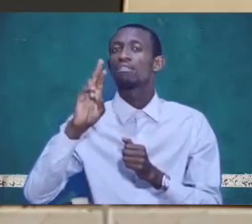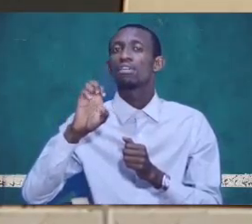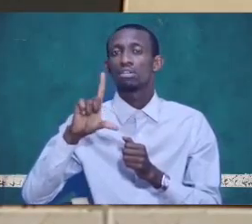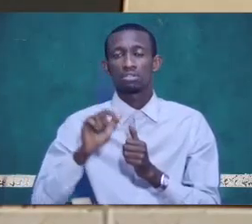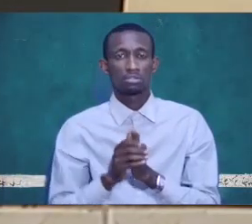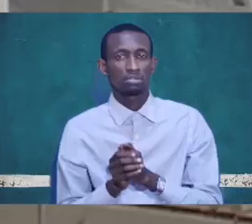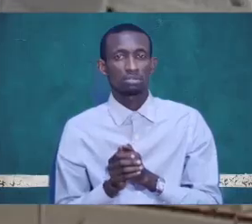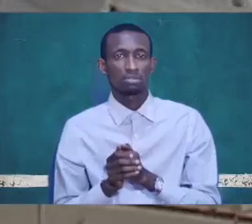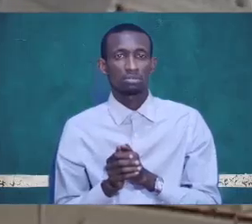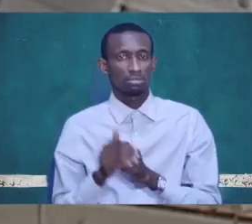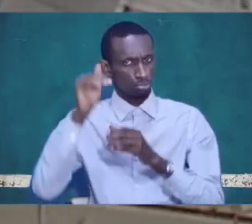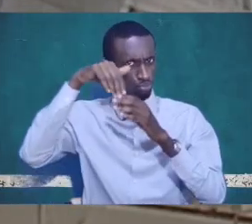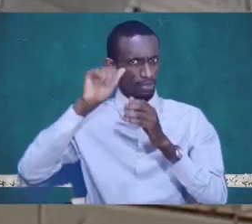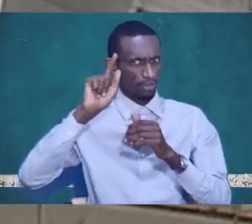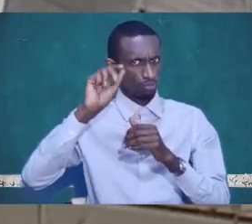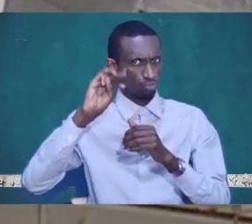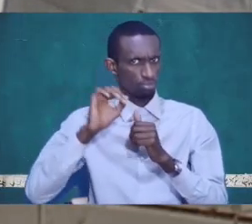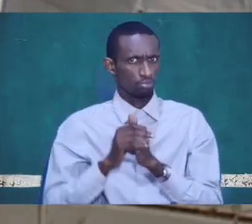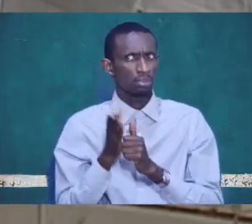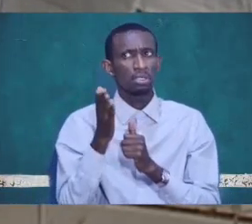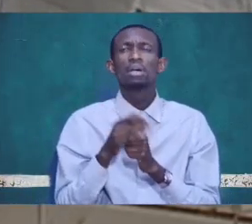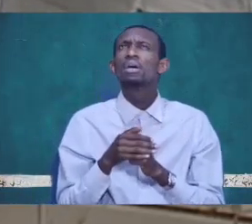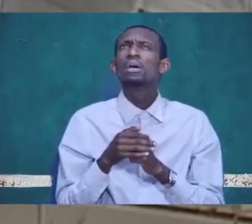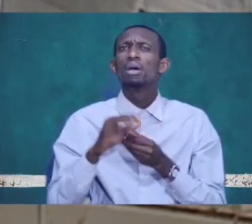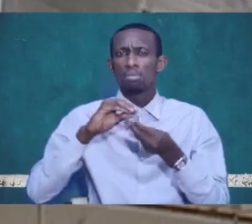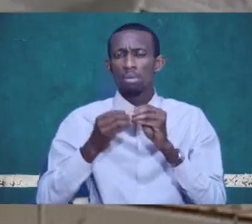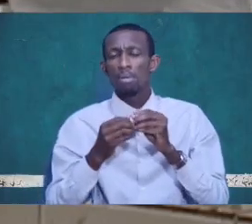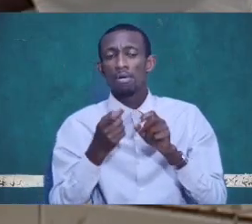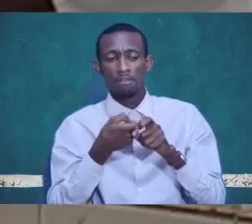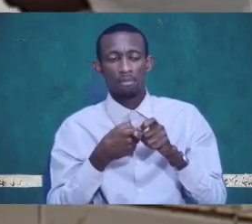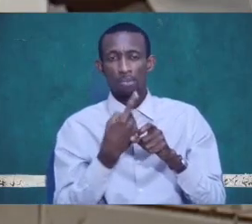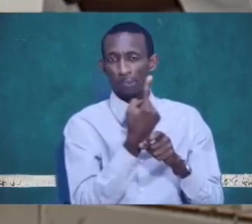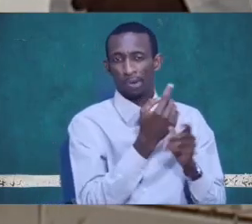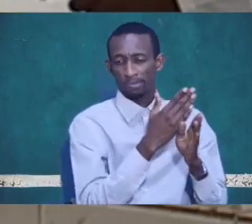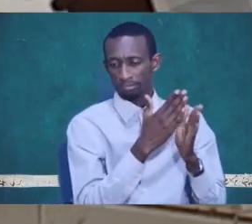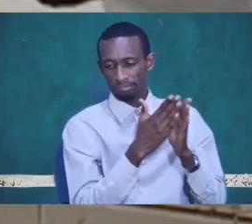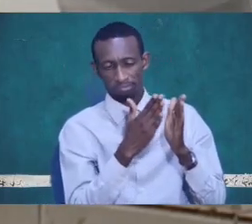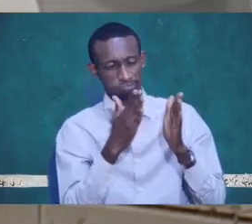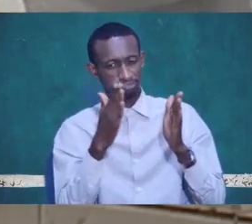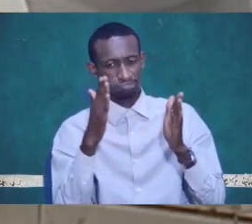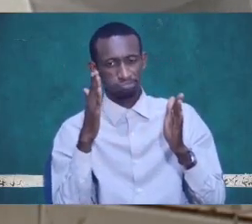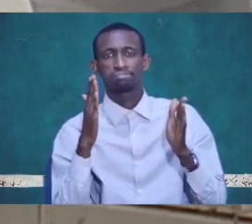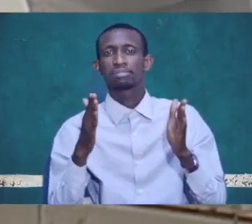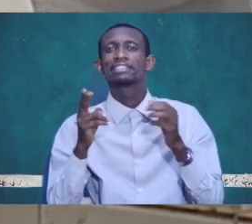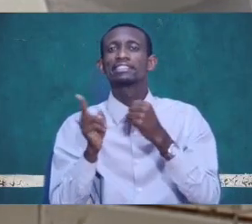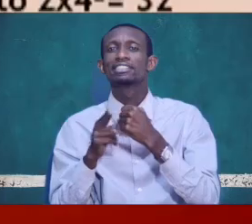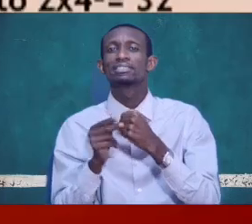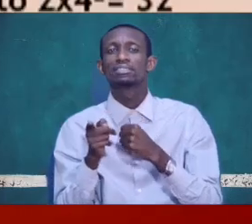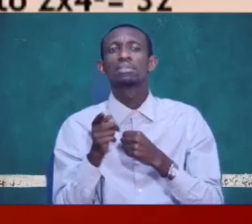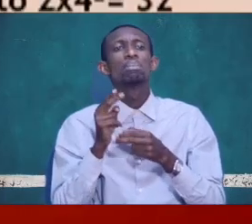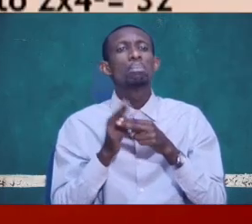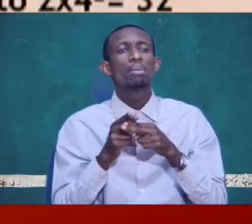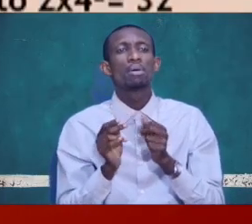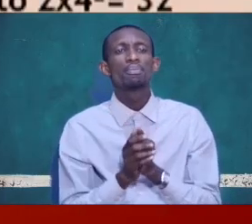These shells can have values from 1 up to 7. and they can be named K,